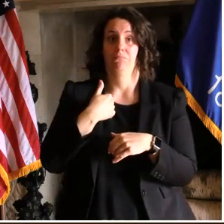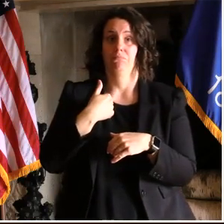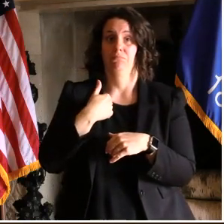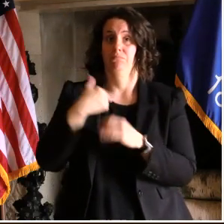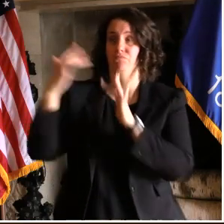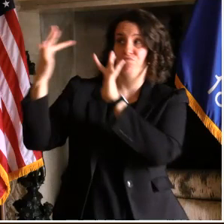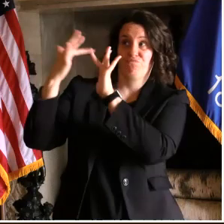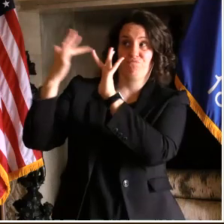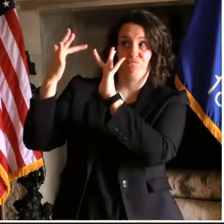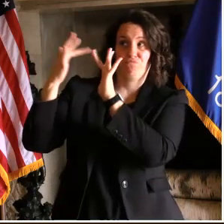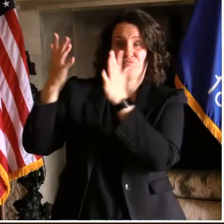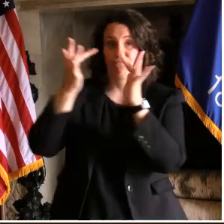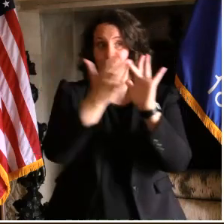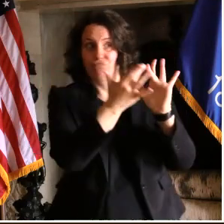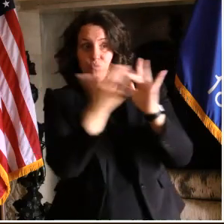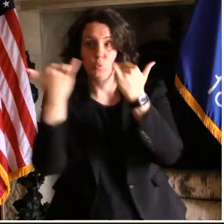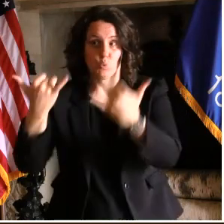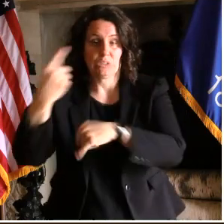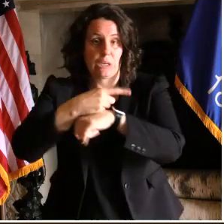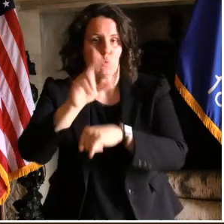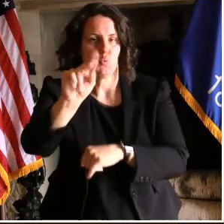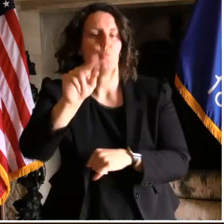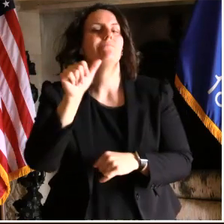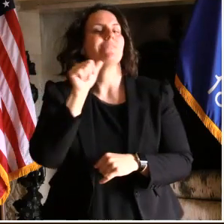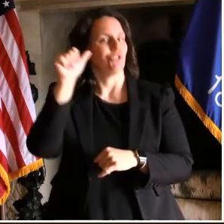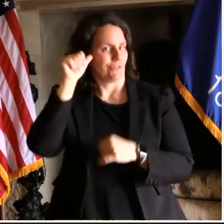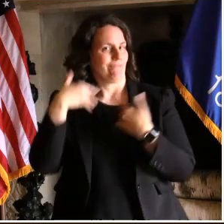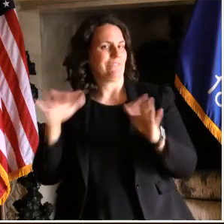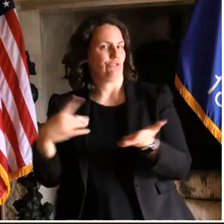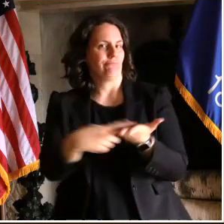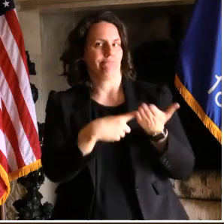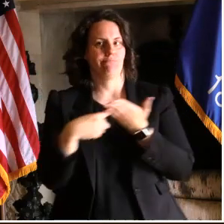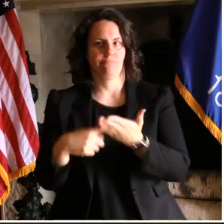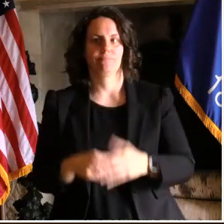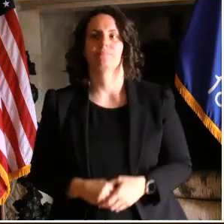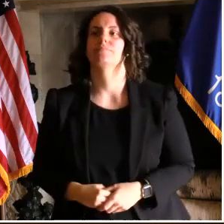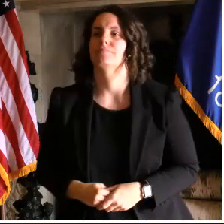Eric. To Robert Chappell from Madison 365. Robert?